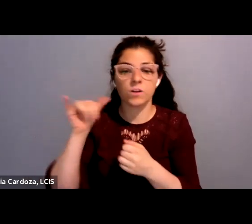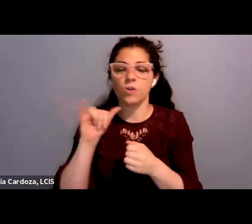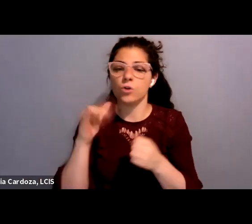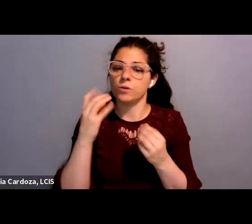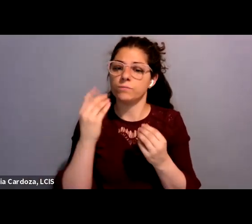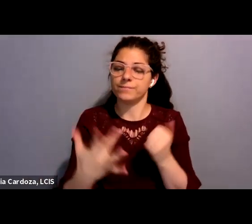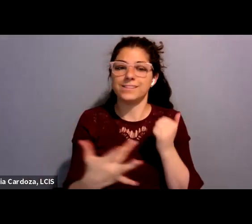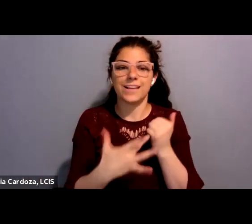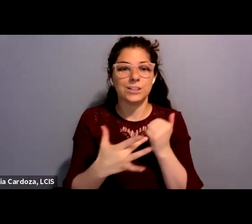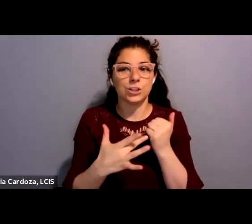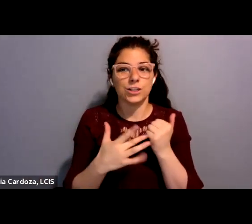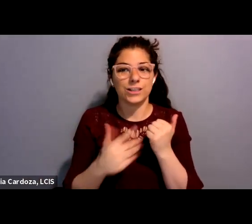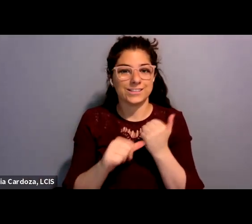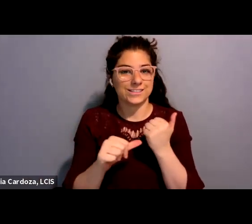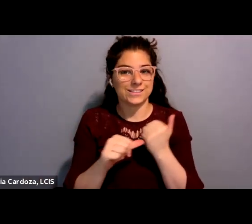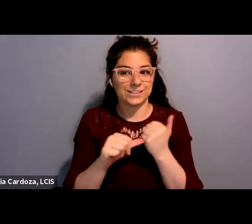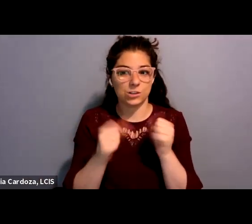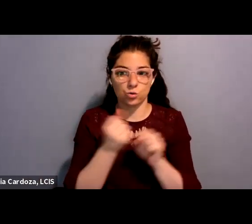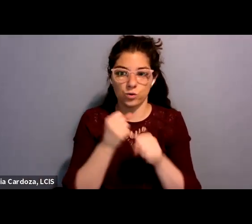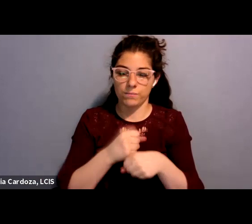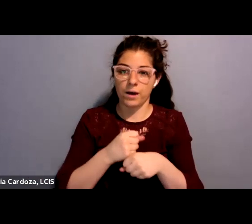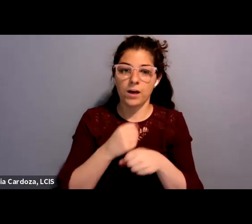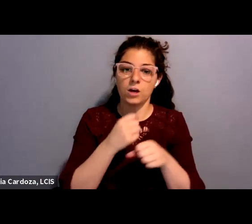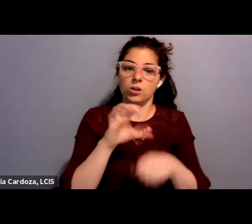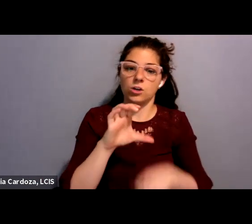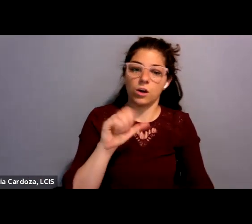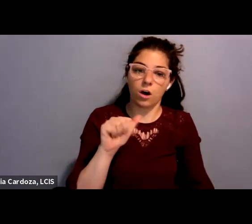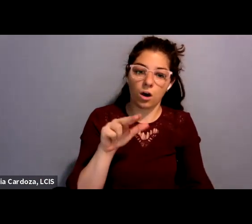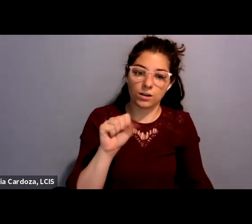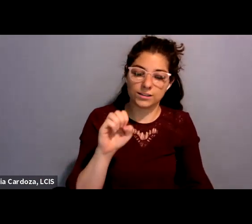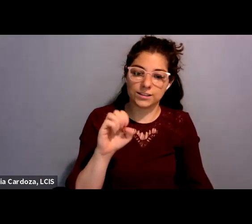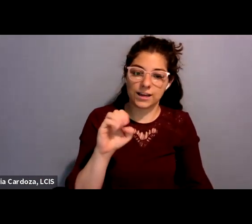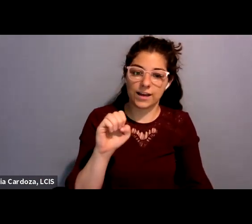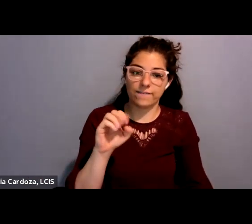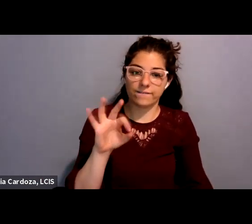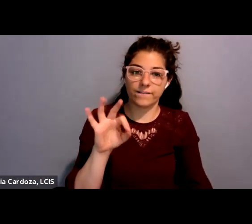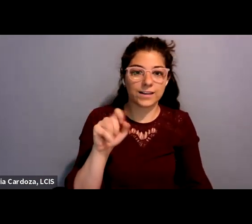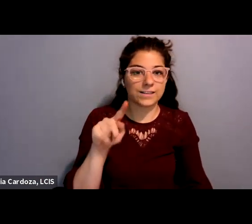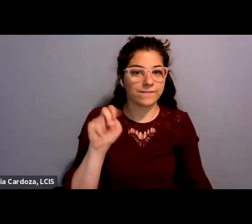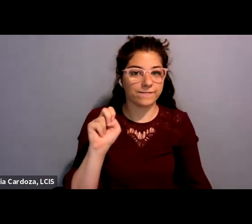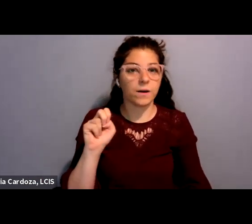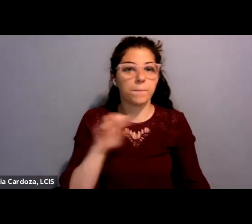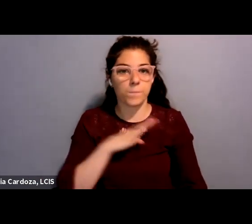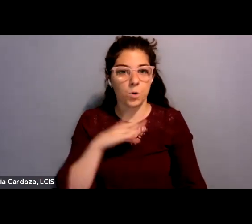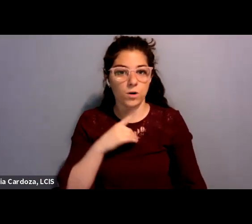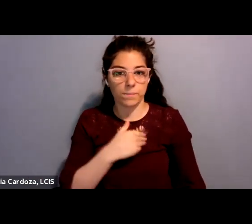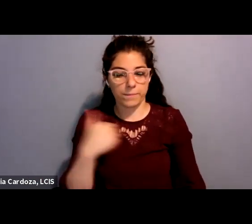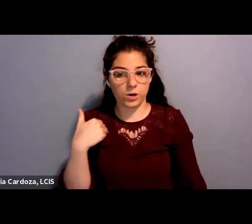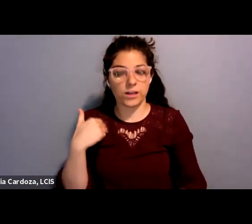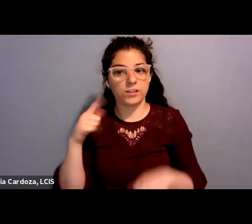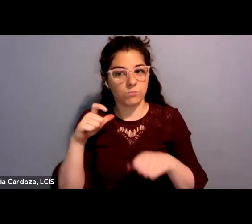assistance convenings created by Cause Effective just for board members and designed to supplement today's